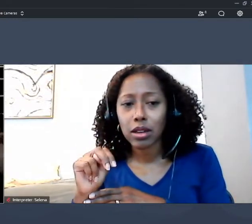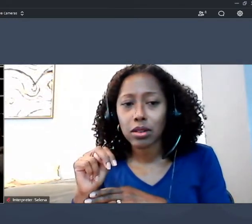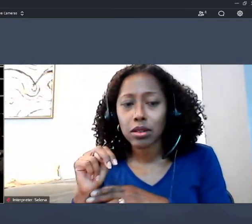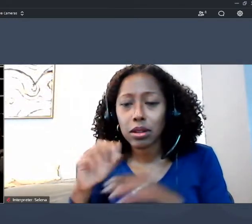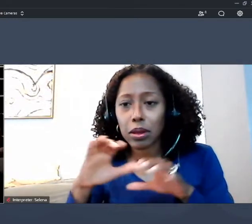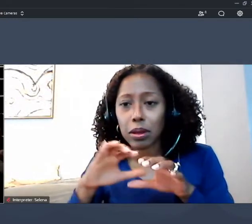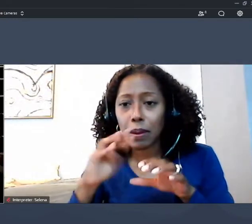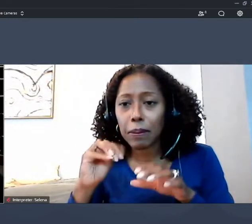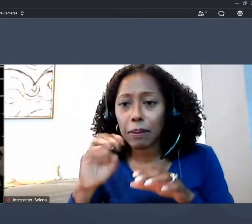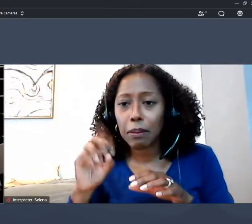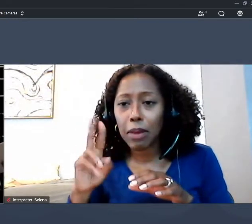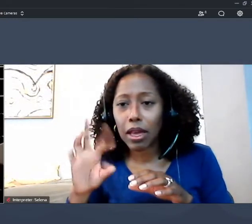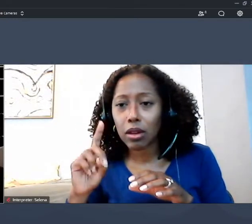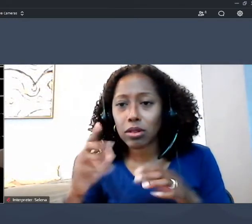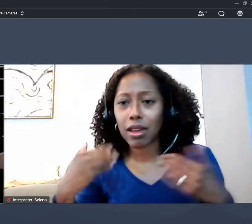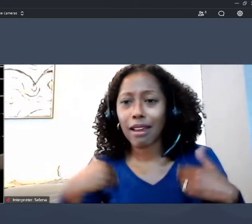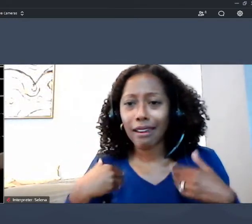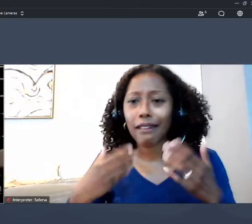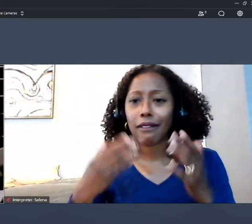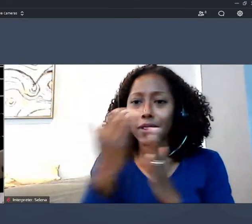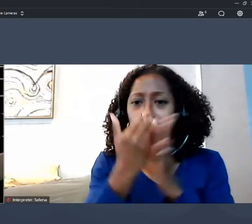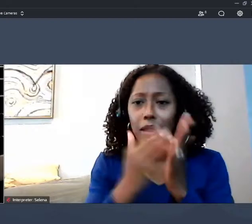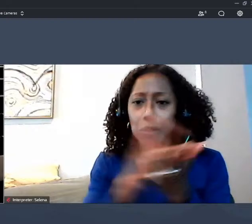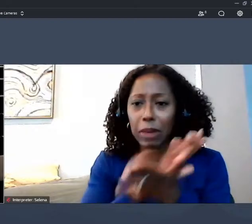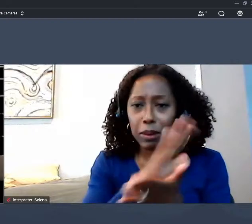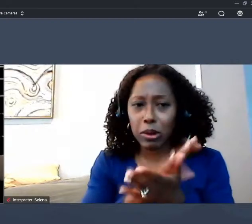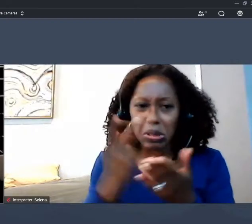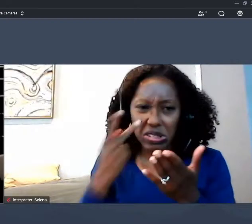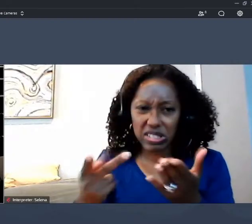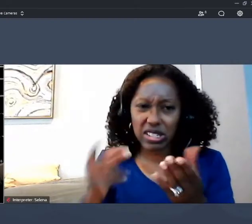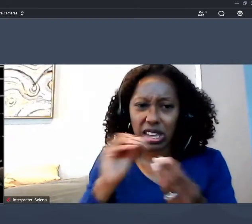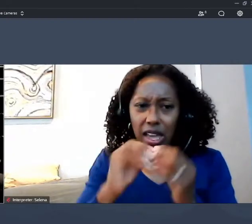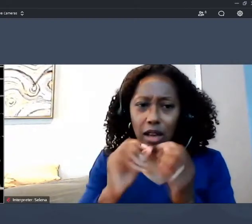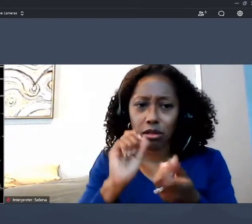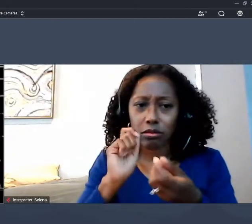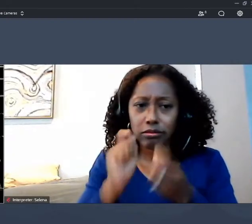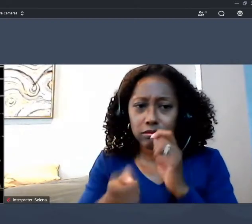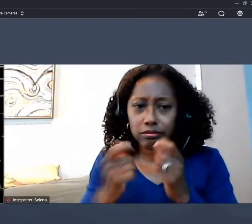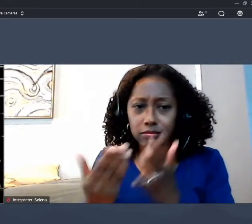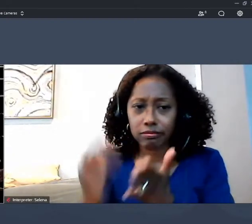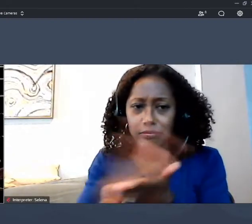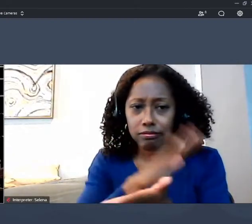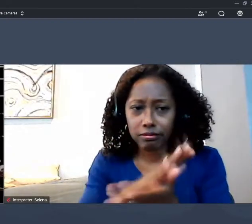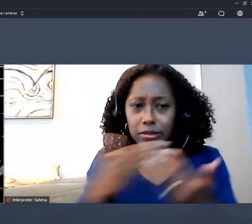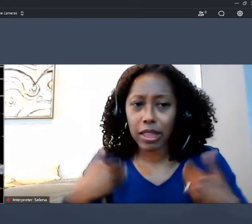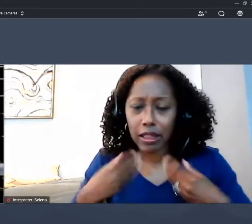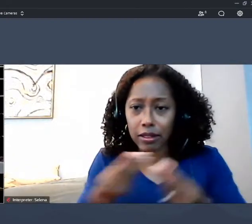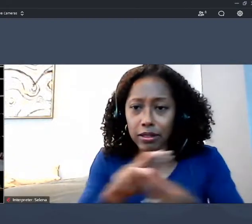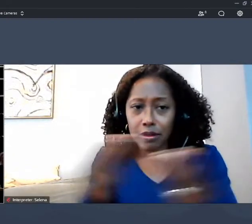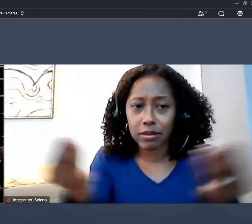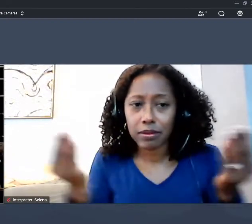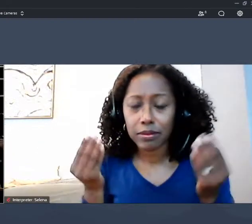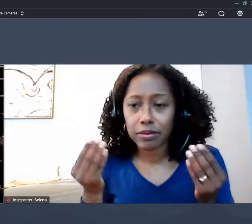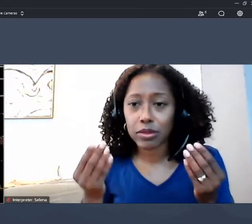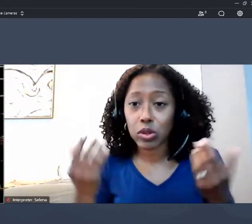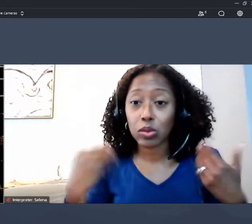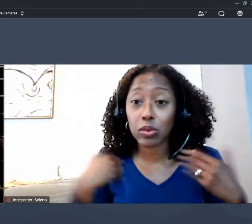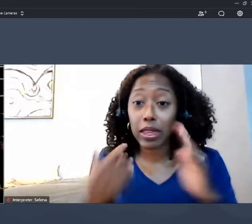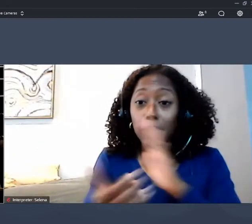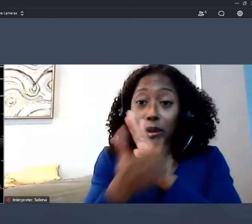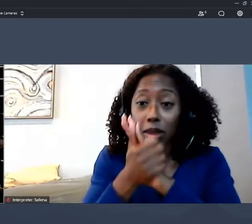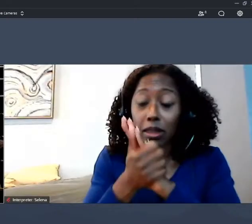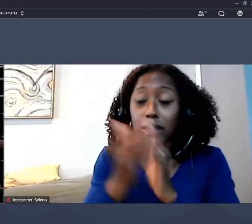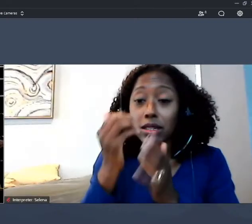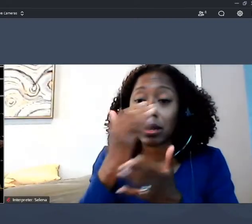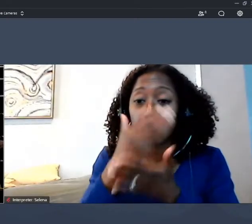of the revision. I believe most of you have seen it, but what it does is, this is the ordinance before you. We have amended Section